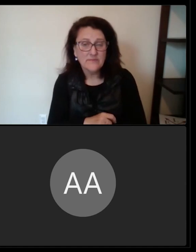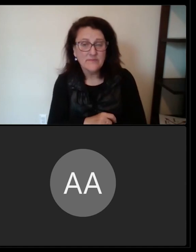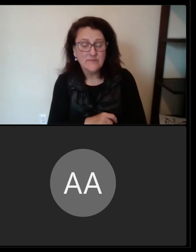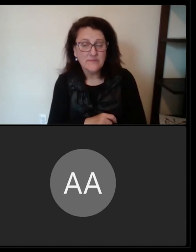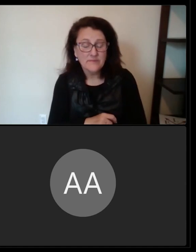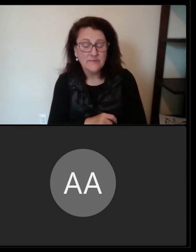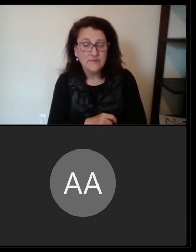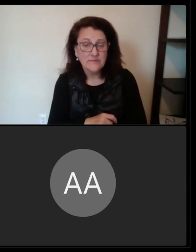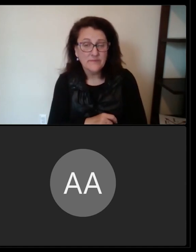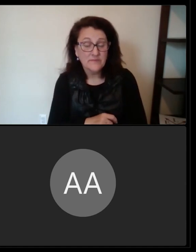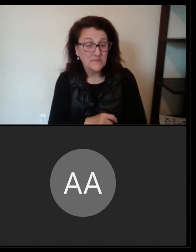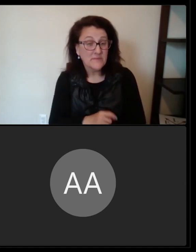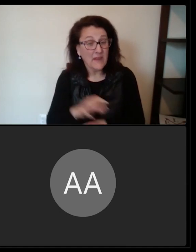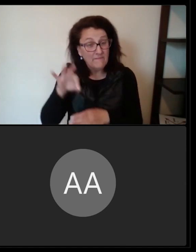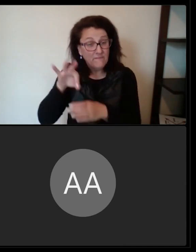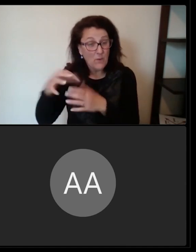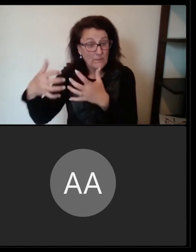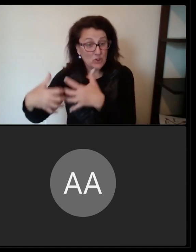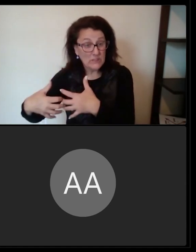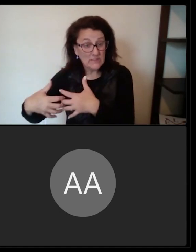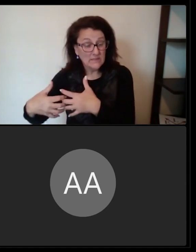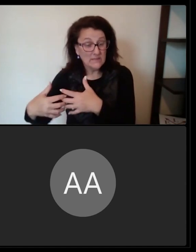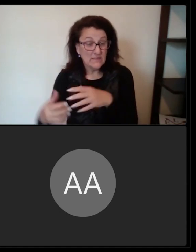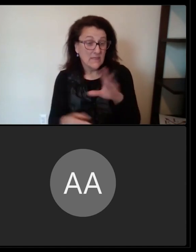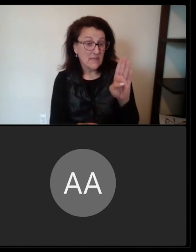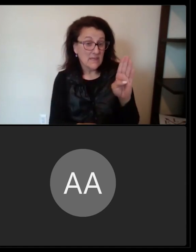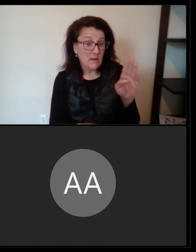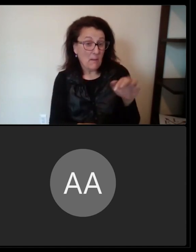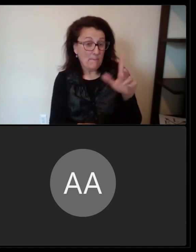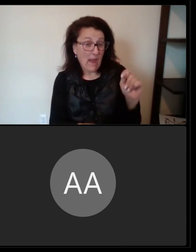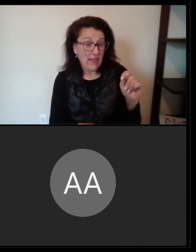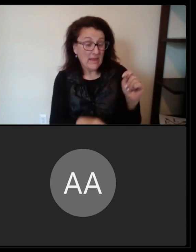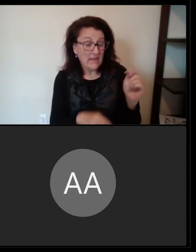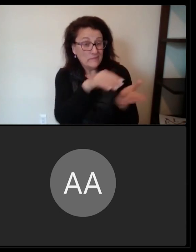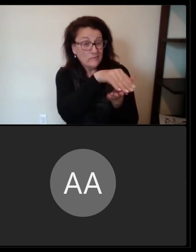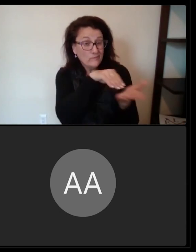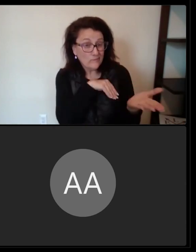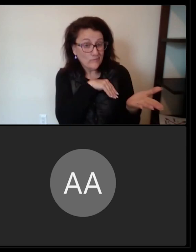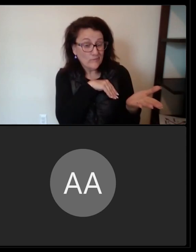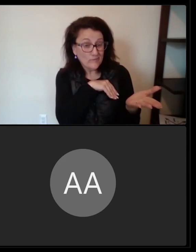Because you've got your voting machine, you've got your ballot marking device, everything is all set. And